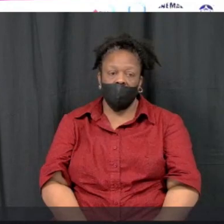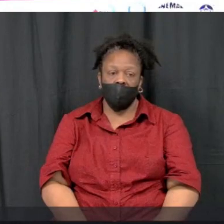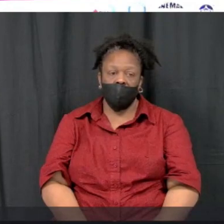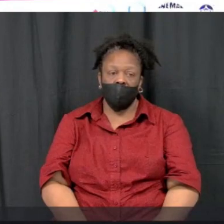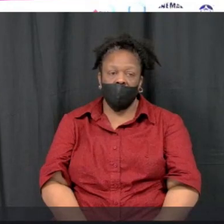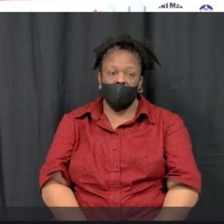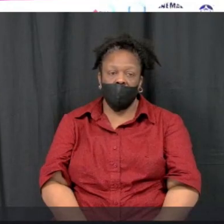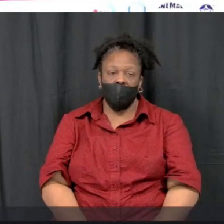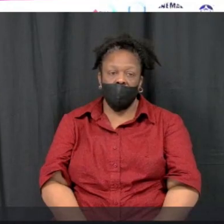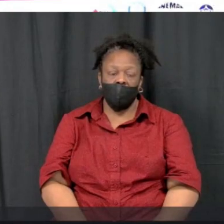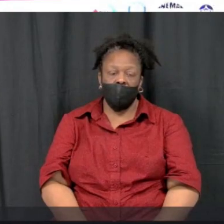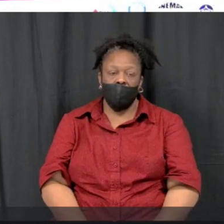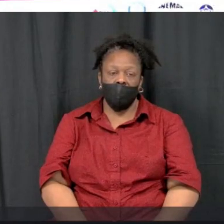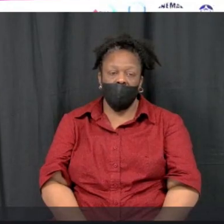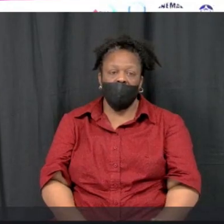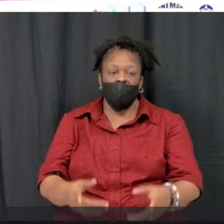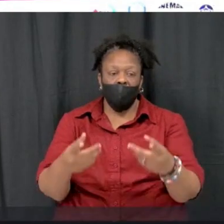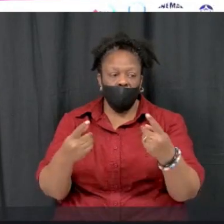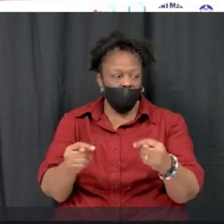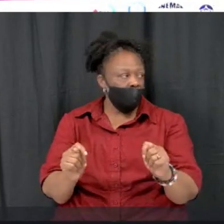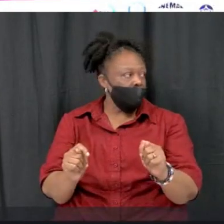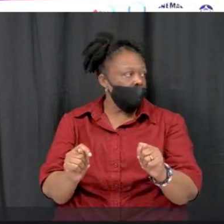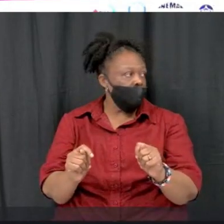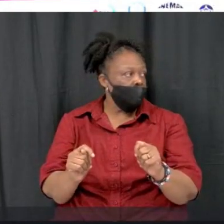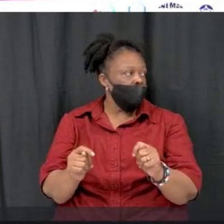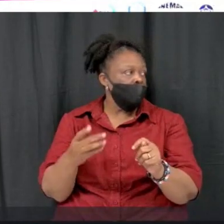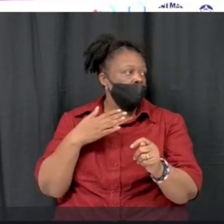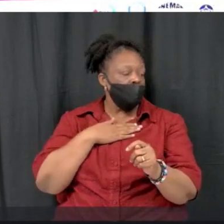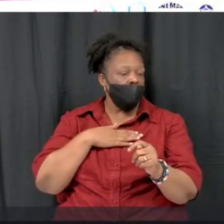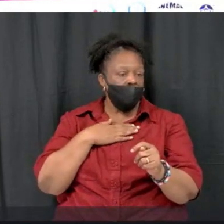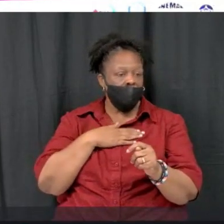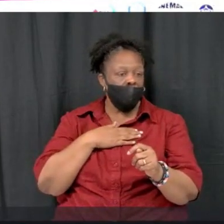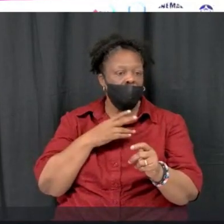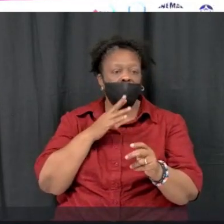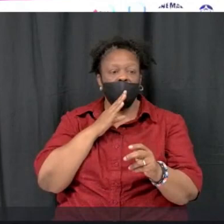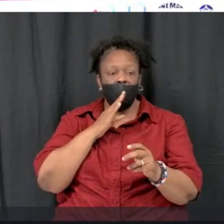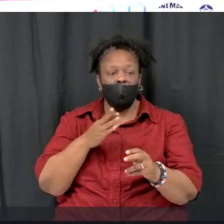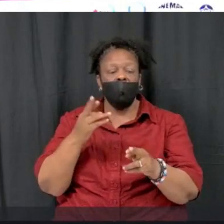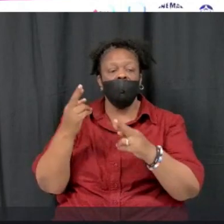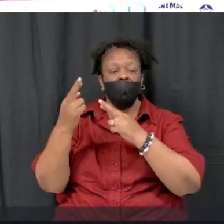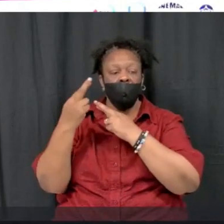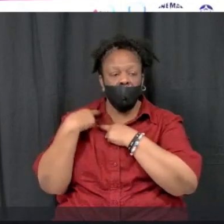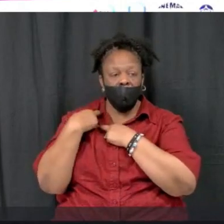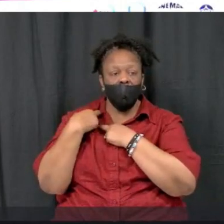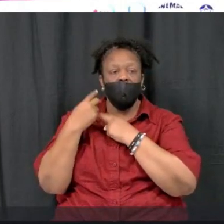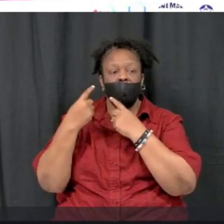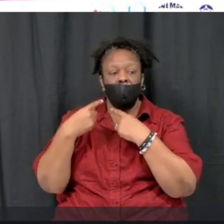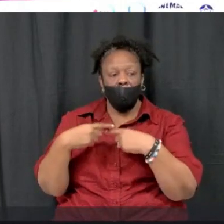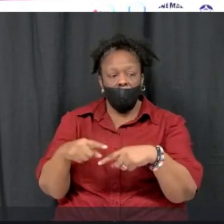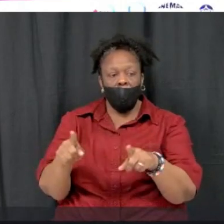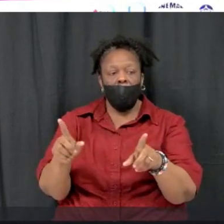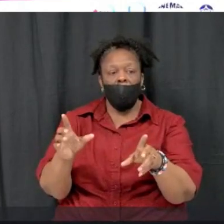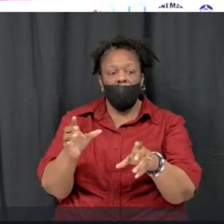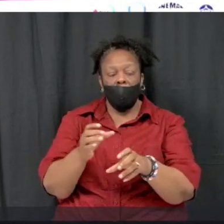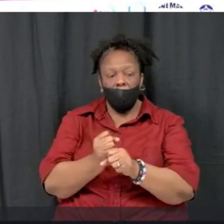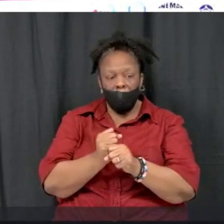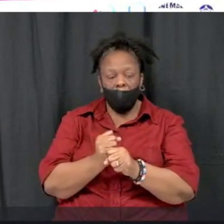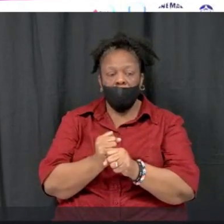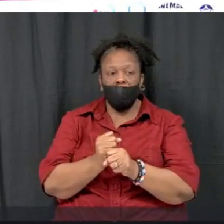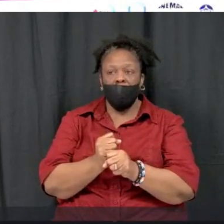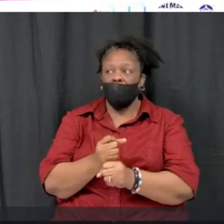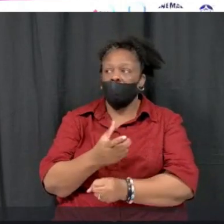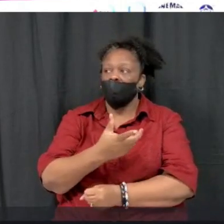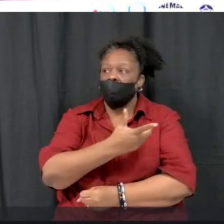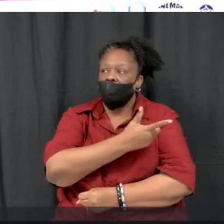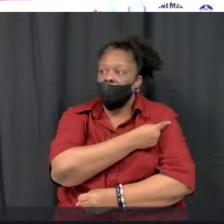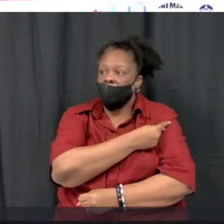this vaccination rollout going. So I'm asking you to please be responsible and vaccinate. Don't hesitate. I'd like to